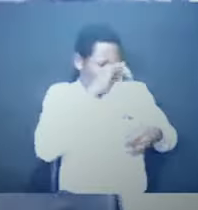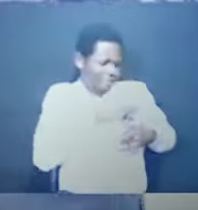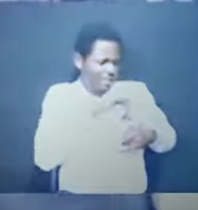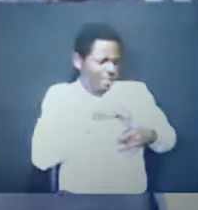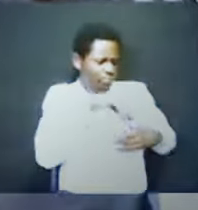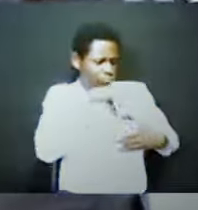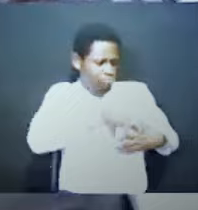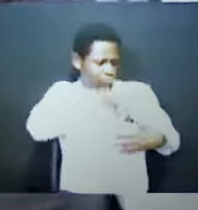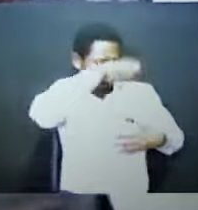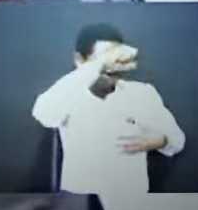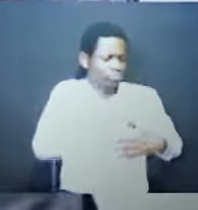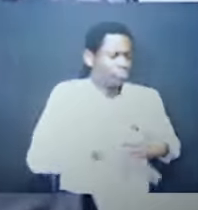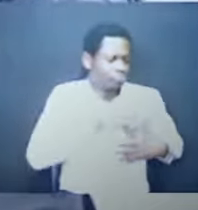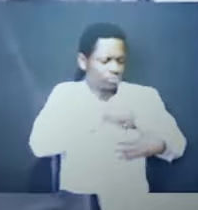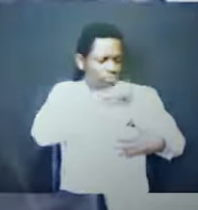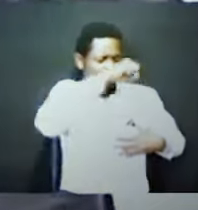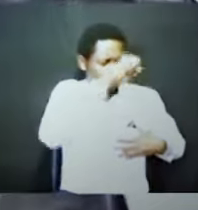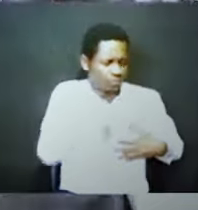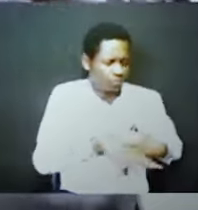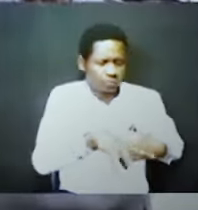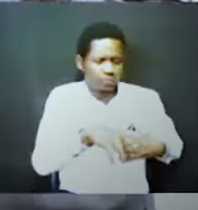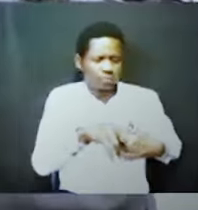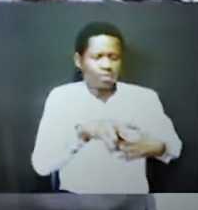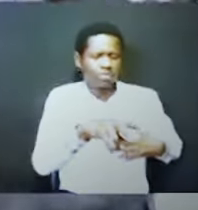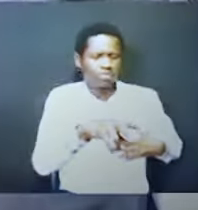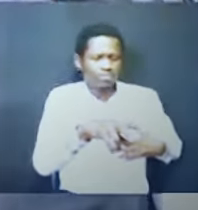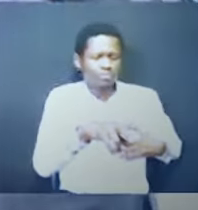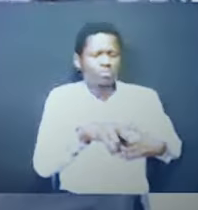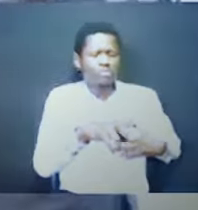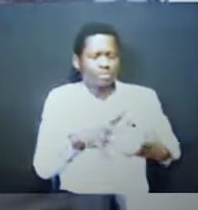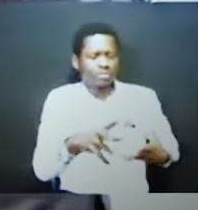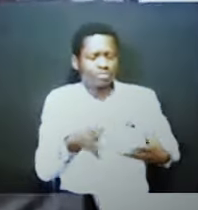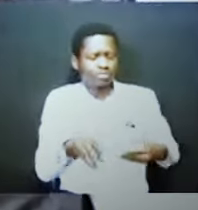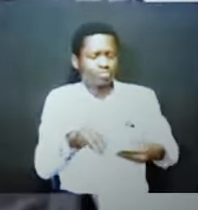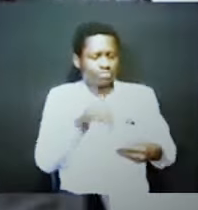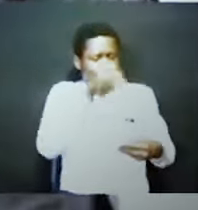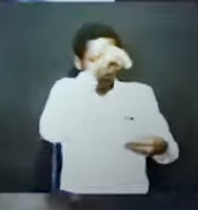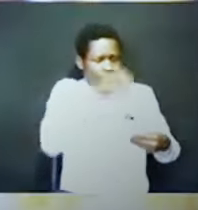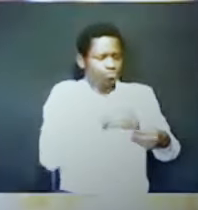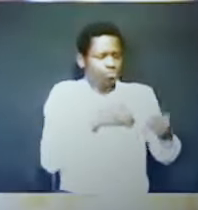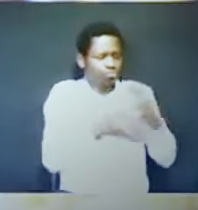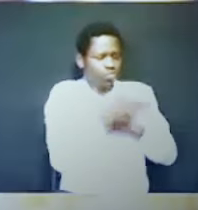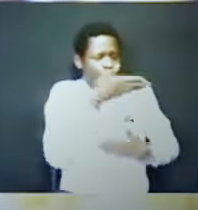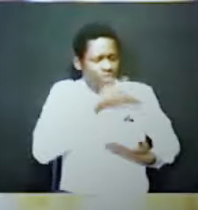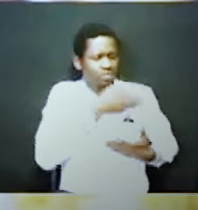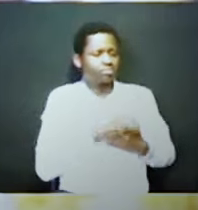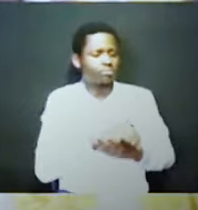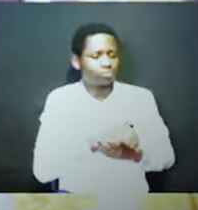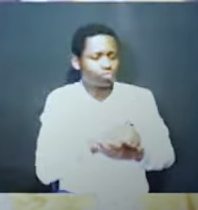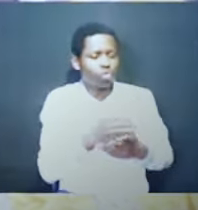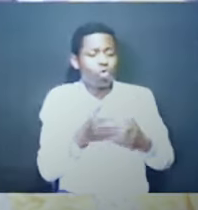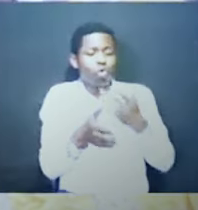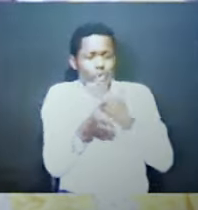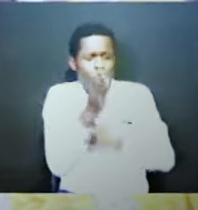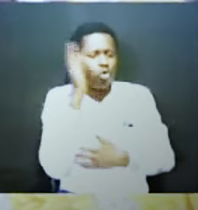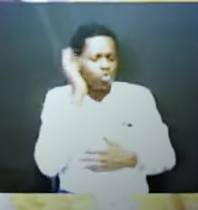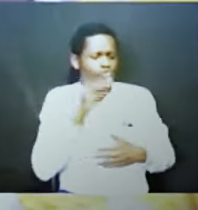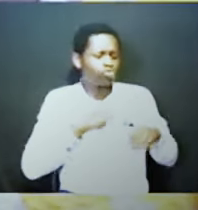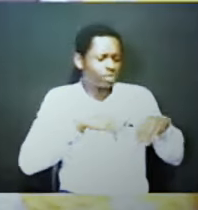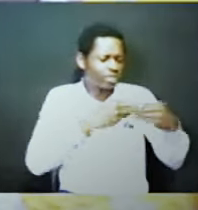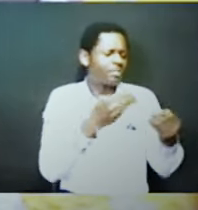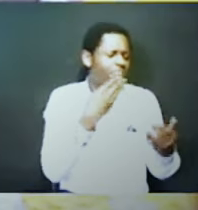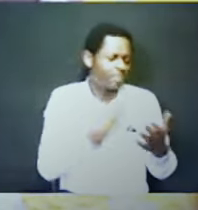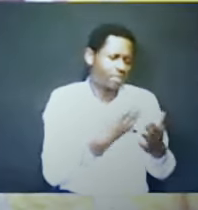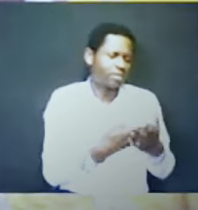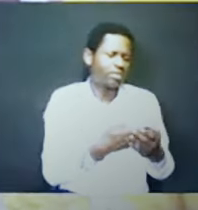God may give some to us. And coupon bet to me to be a my end. But even if he does not give them to us, so am I yenumin. Don't think that